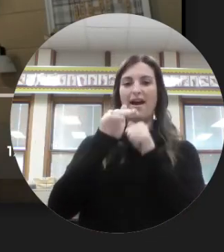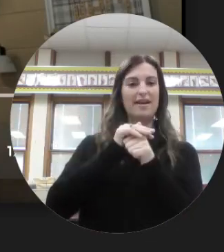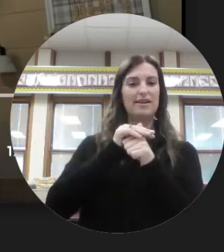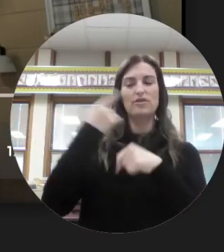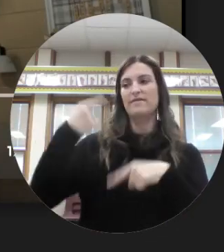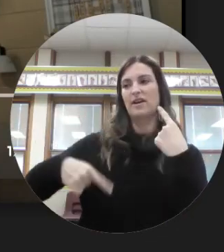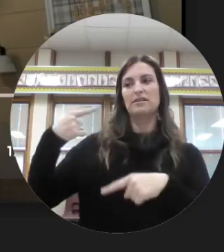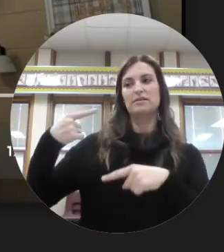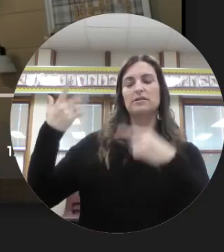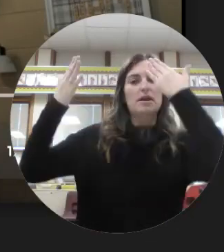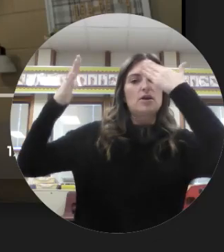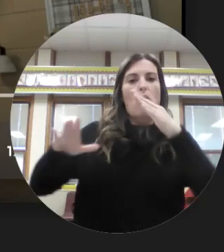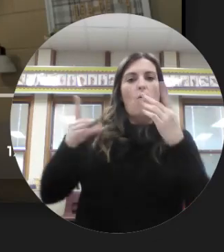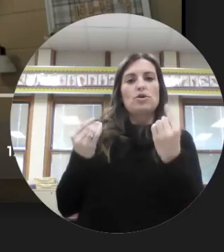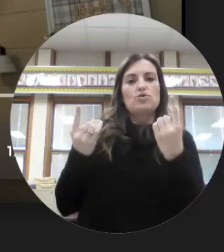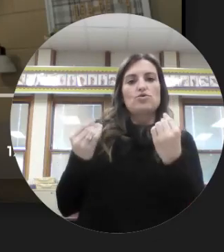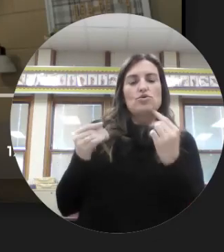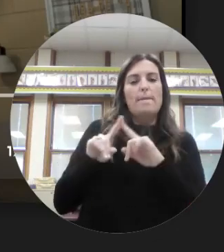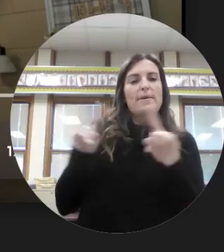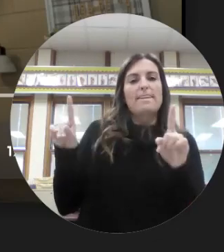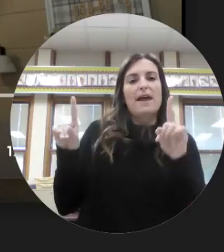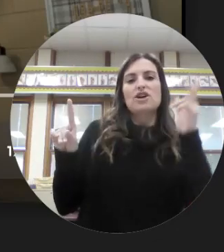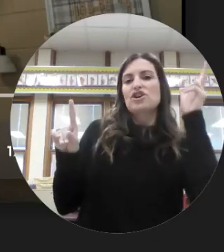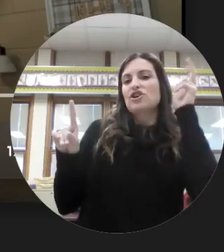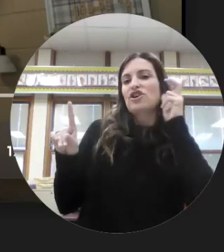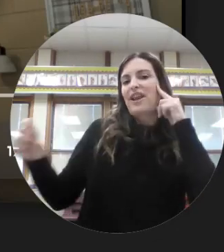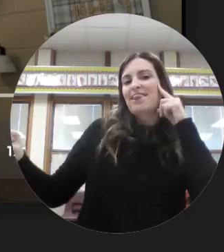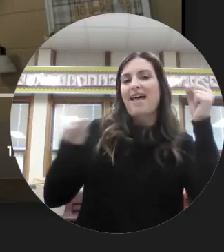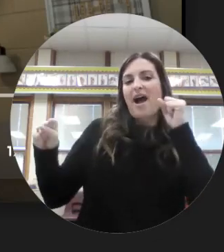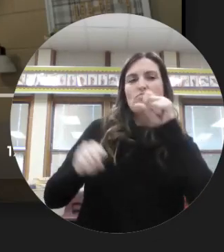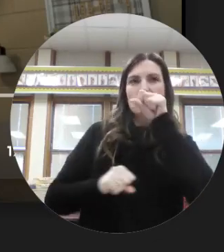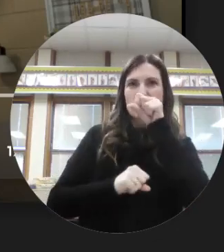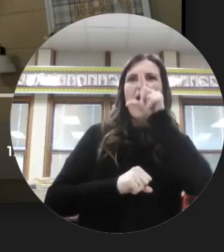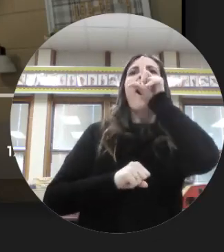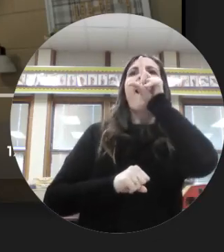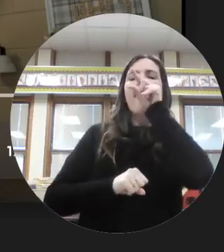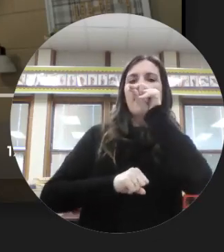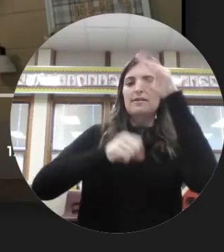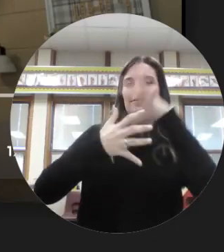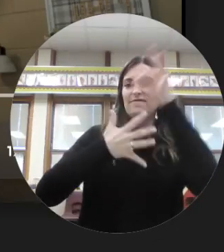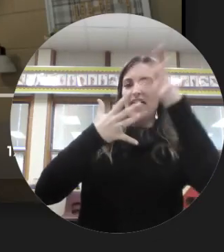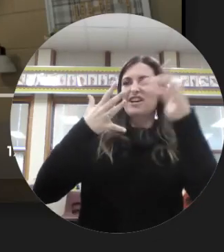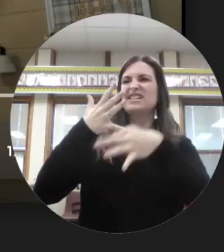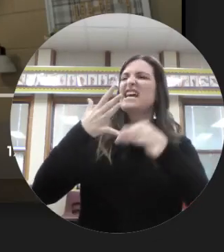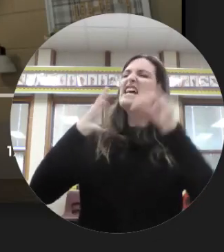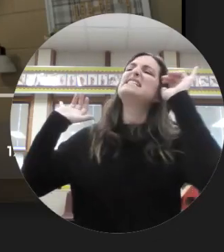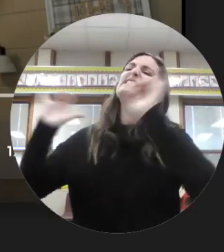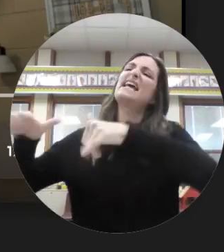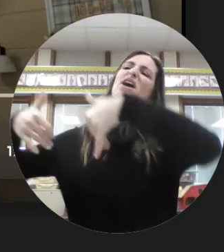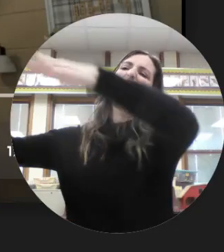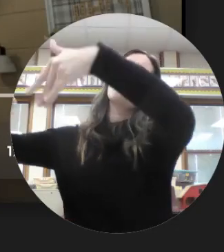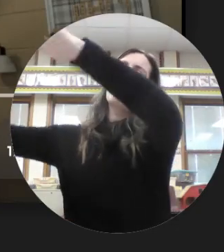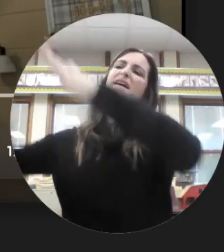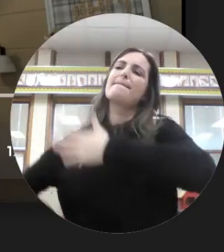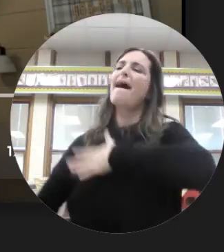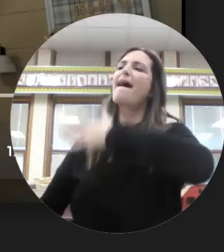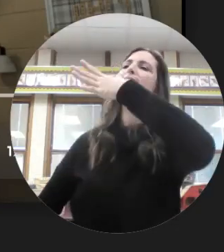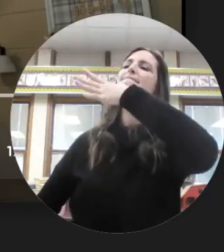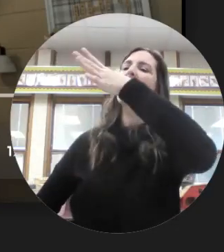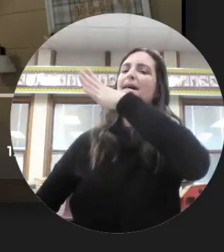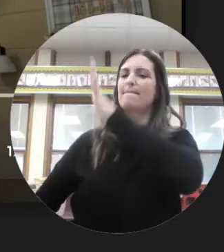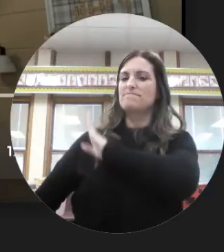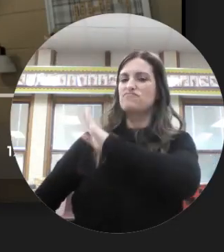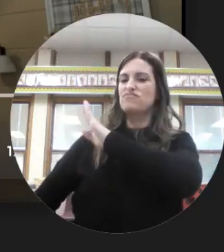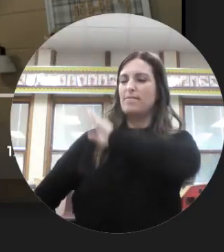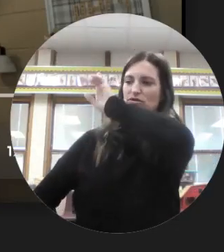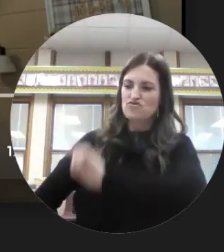what to do, but before she could do anything, there was a loud squawk and a streak of feathers. Stay away from my mama! Bright Bill swooped down and skidded